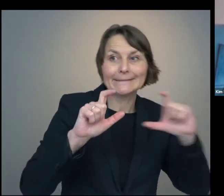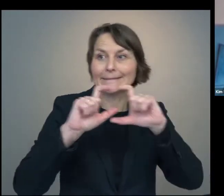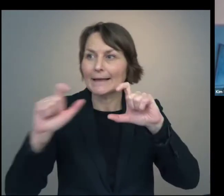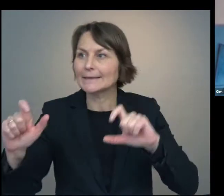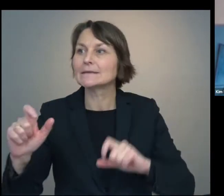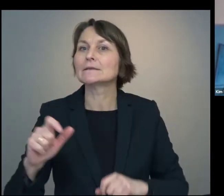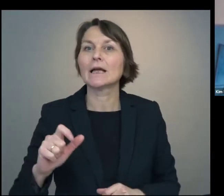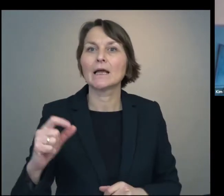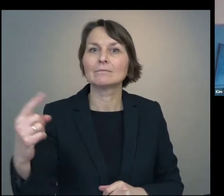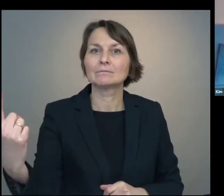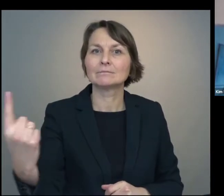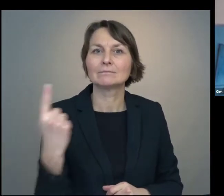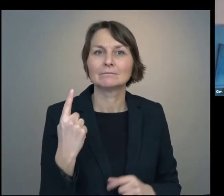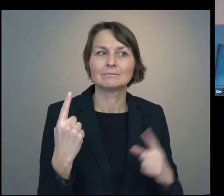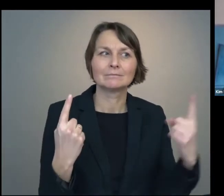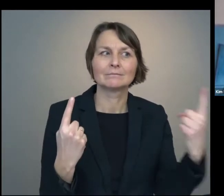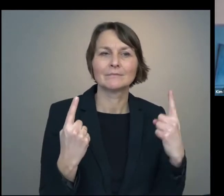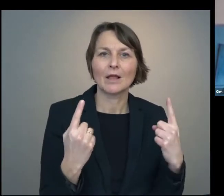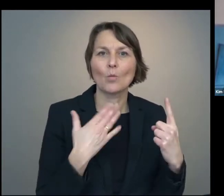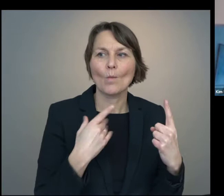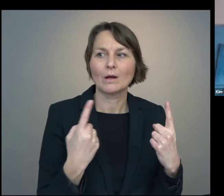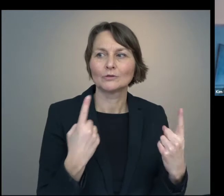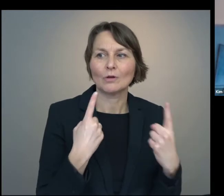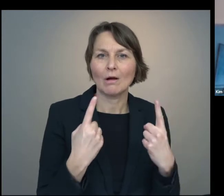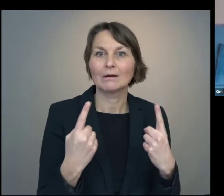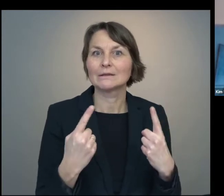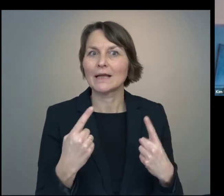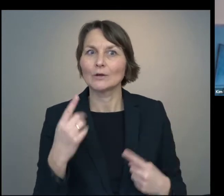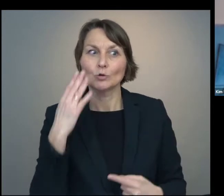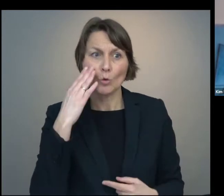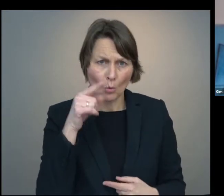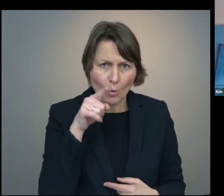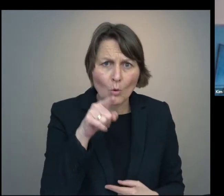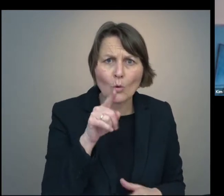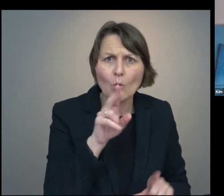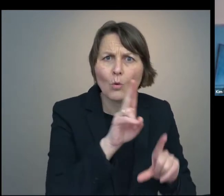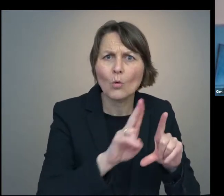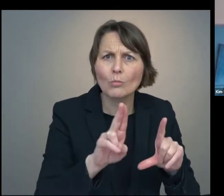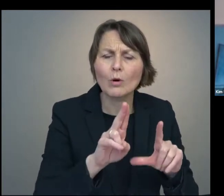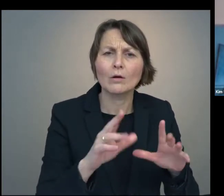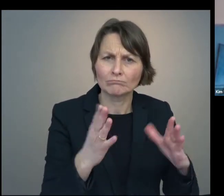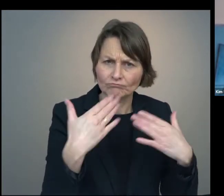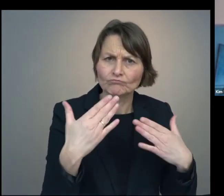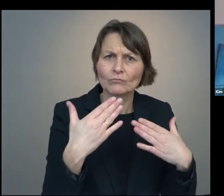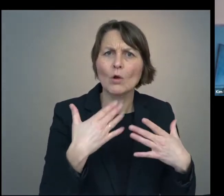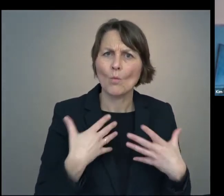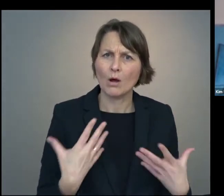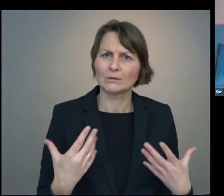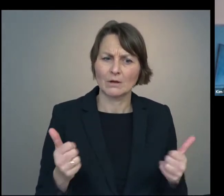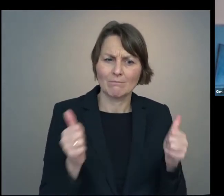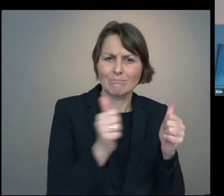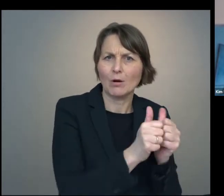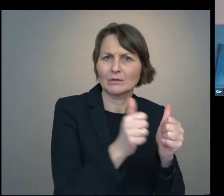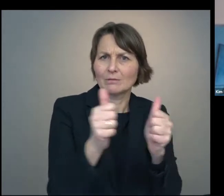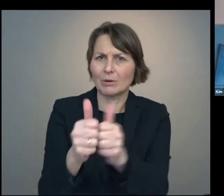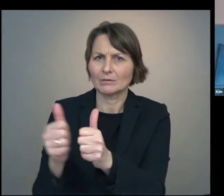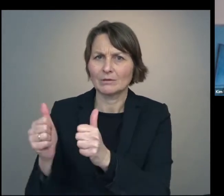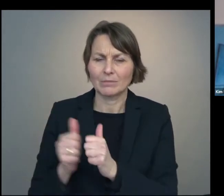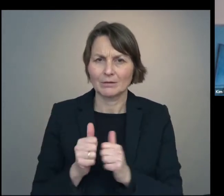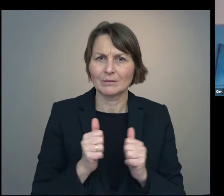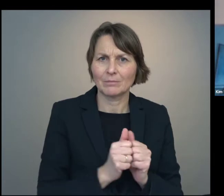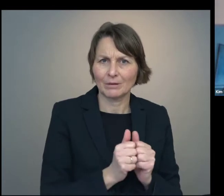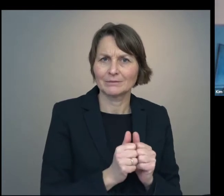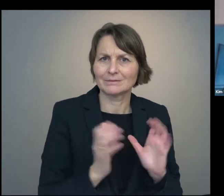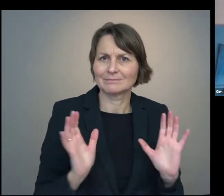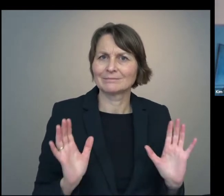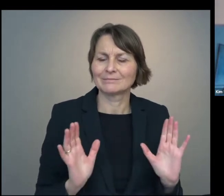actually prepared to talk to us. They knew us, and they're prepared to enter into a partnership, which